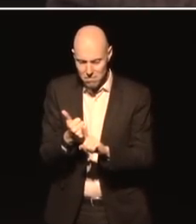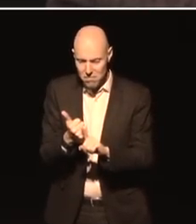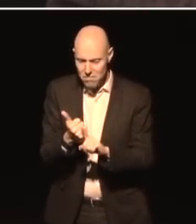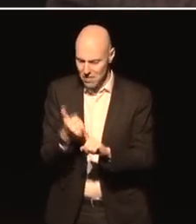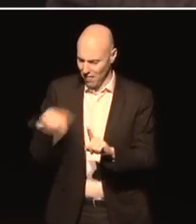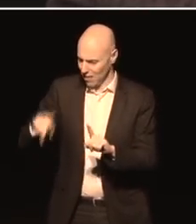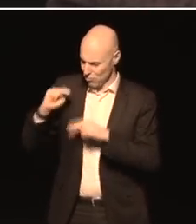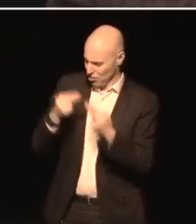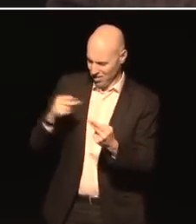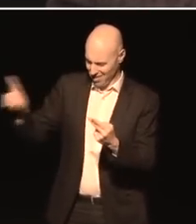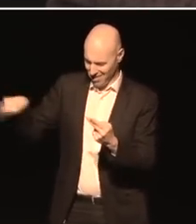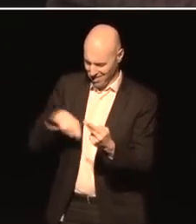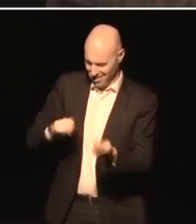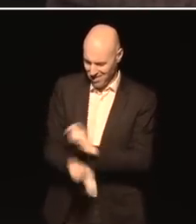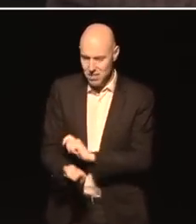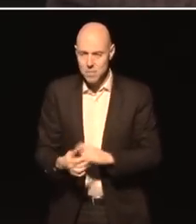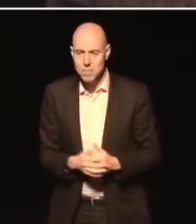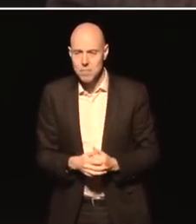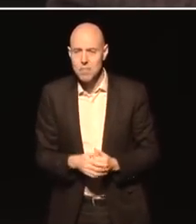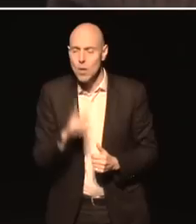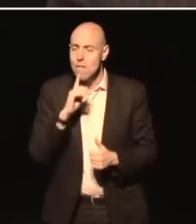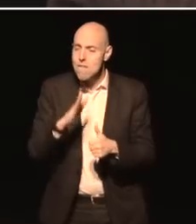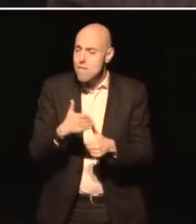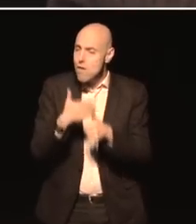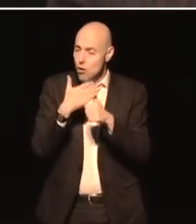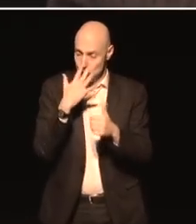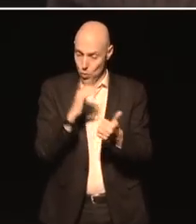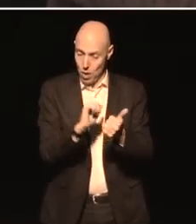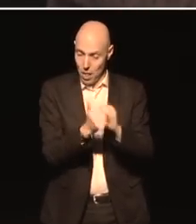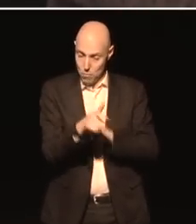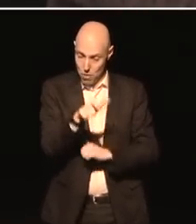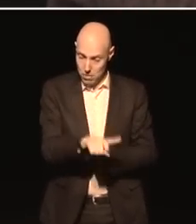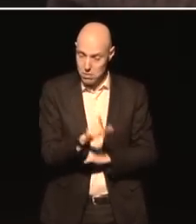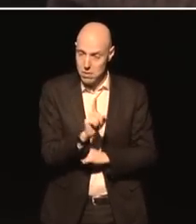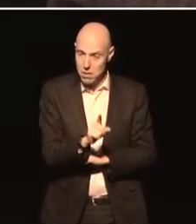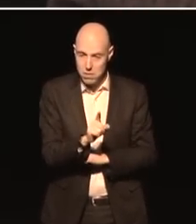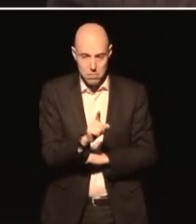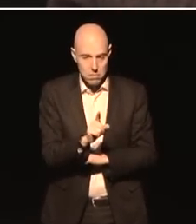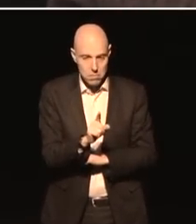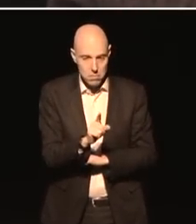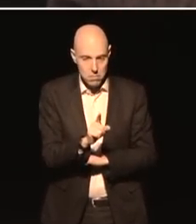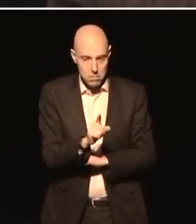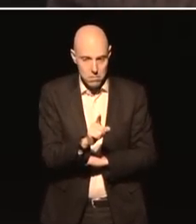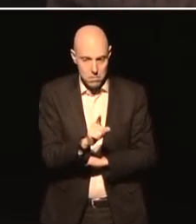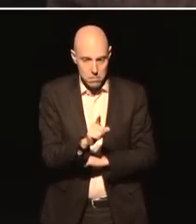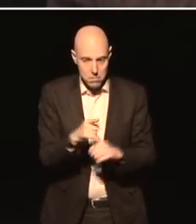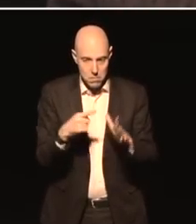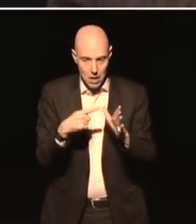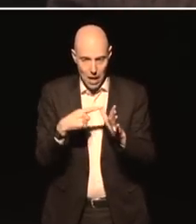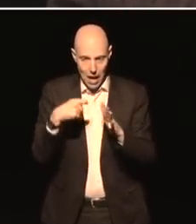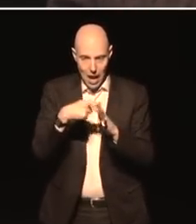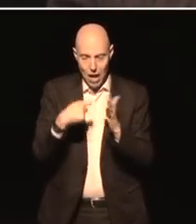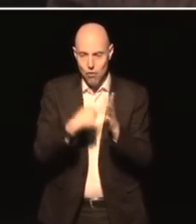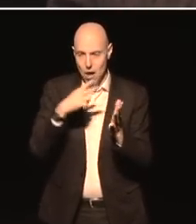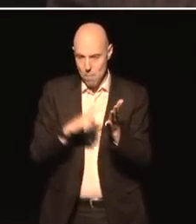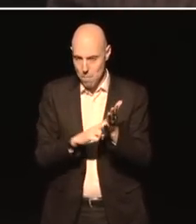historic one. And one of the first collaborations or collaborators I seeked was Akram Khan. He came and created